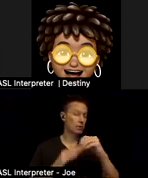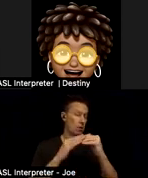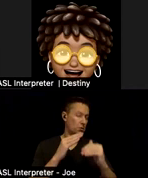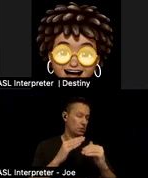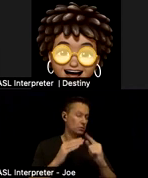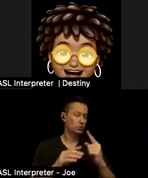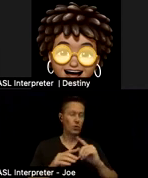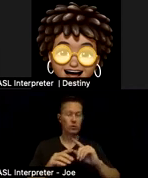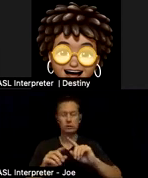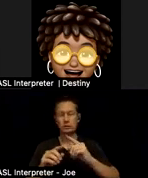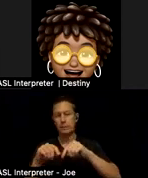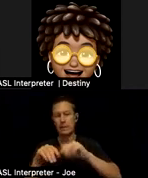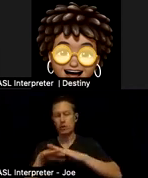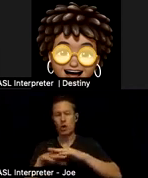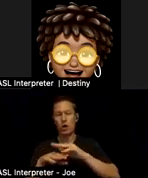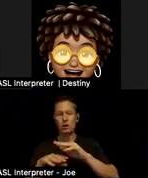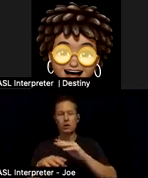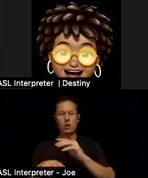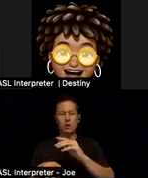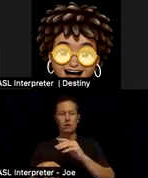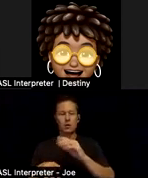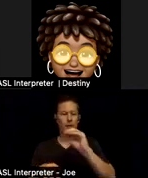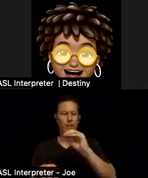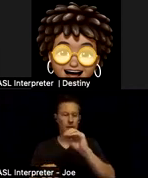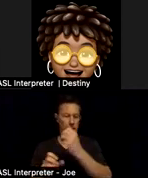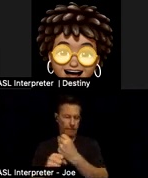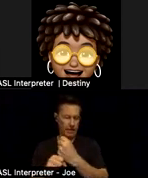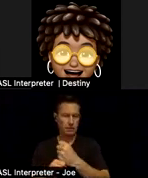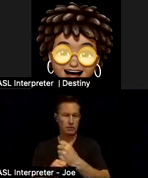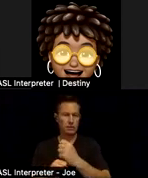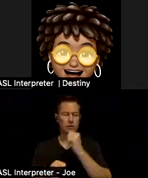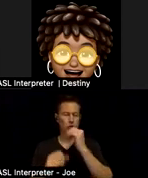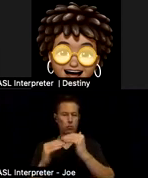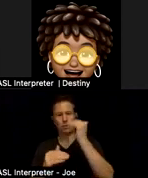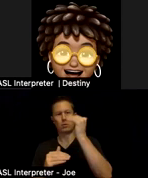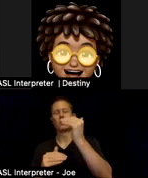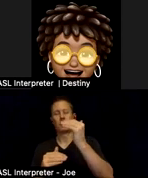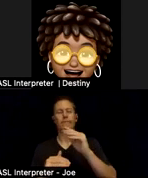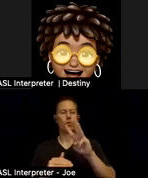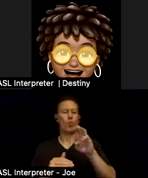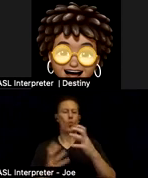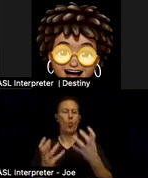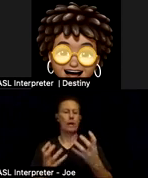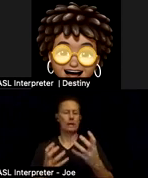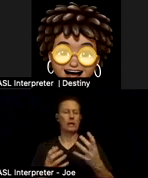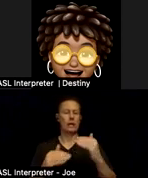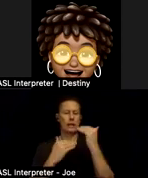for whatever weight limit that they give you. And then make sure you don't exceed that. But